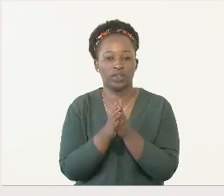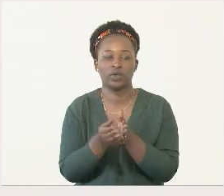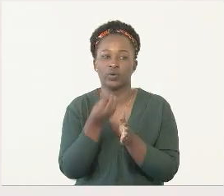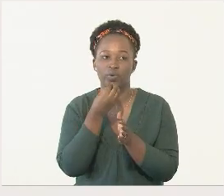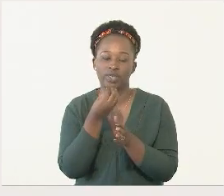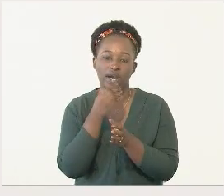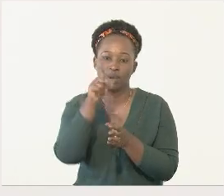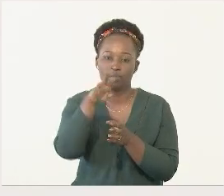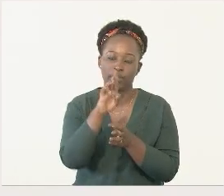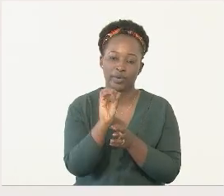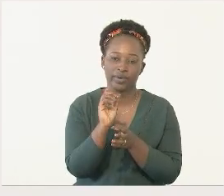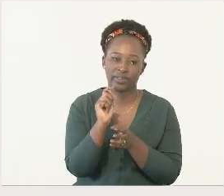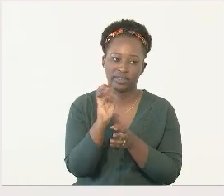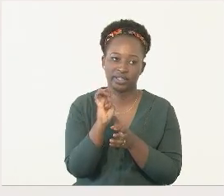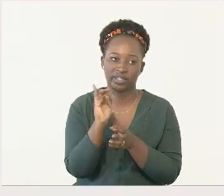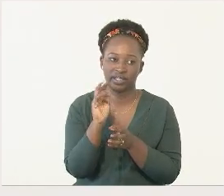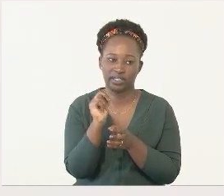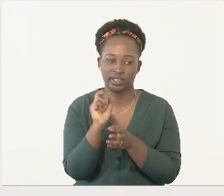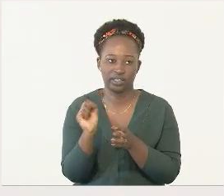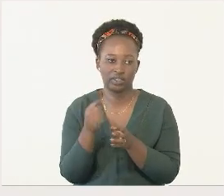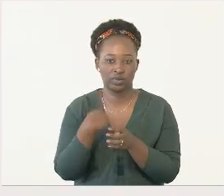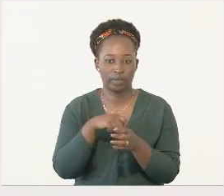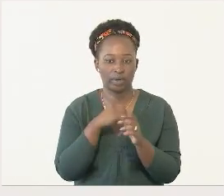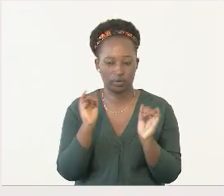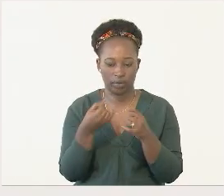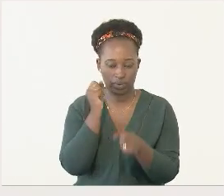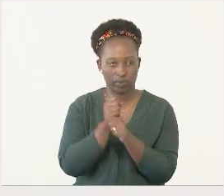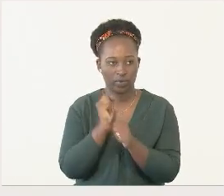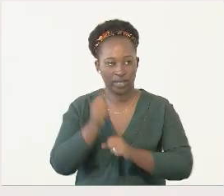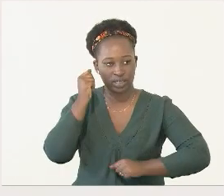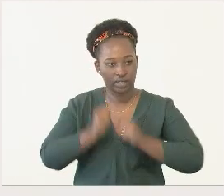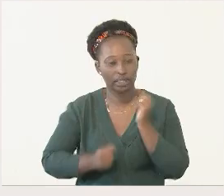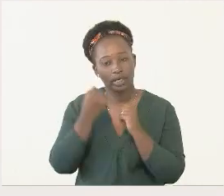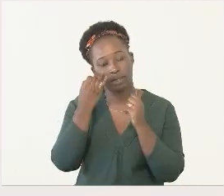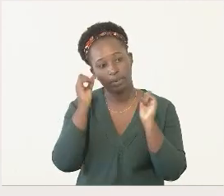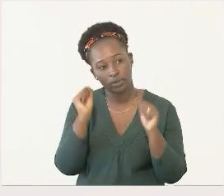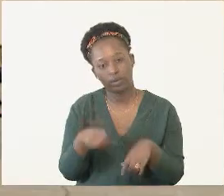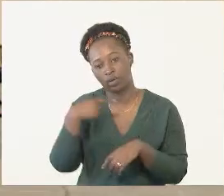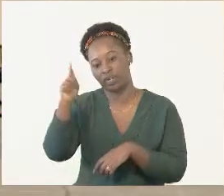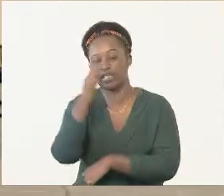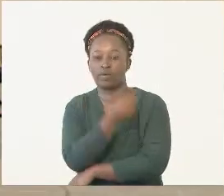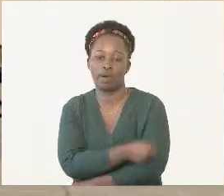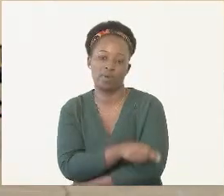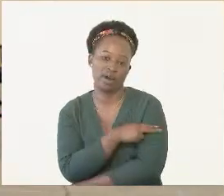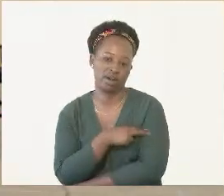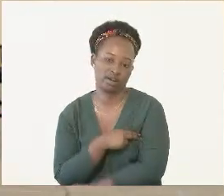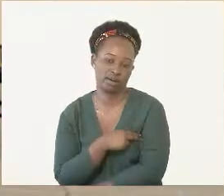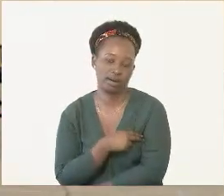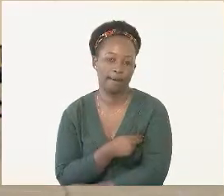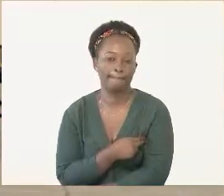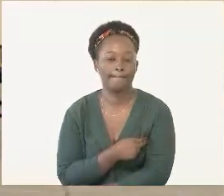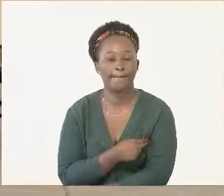protein sources. We try to do exercise, and if possible, you can also visit the